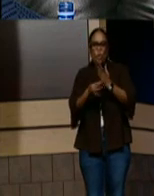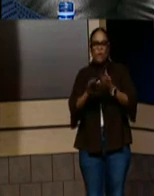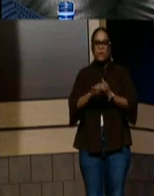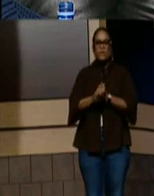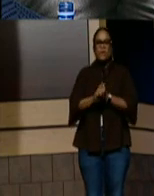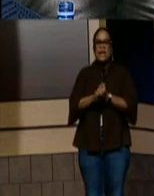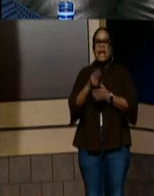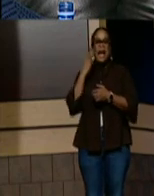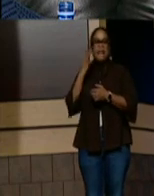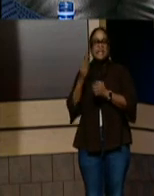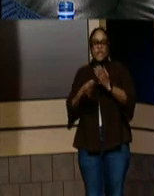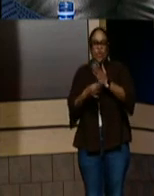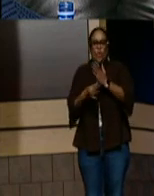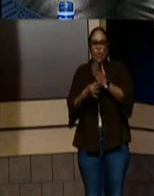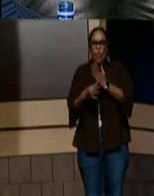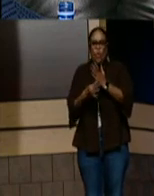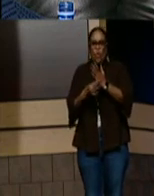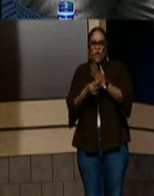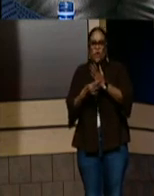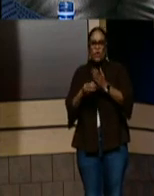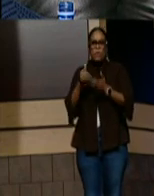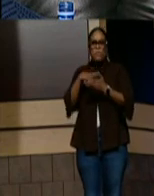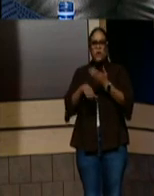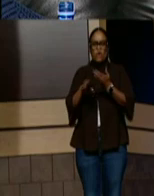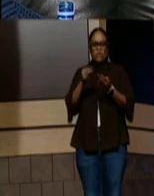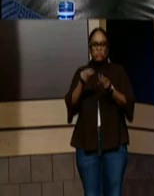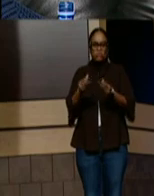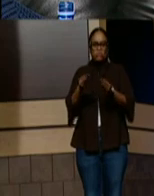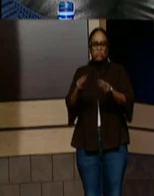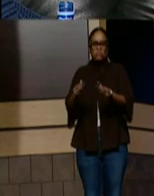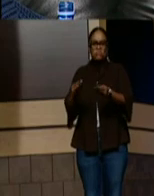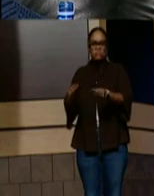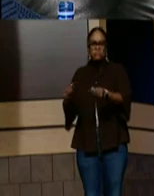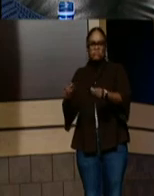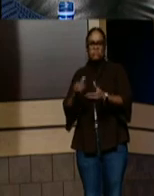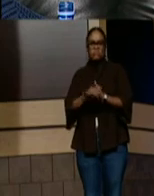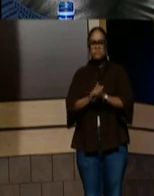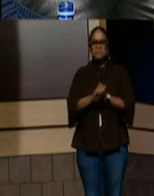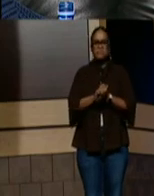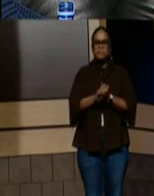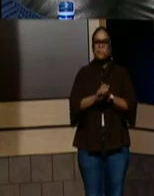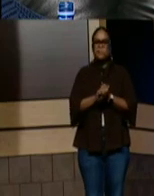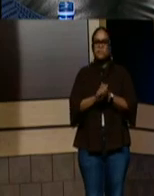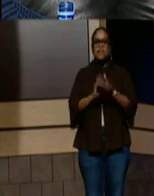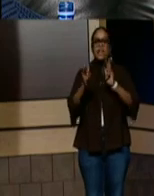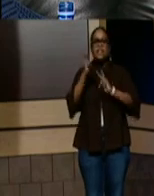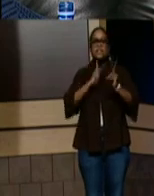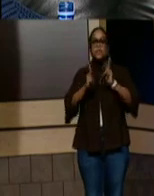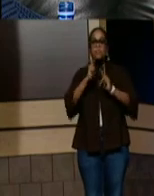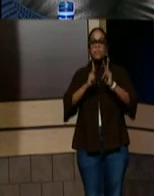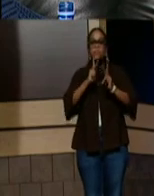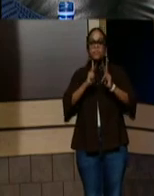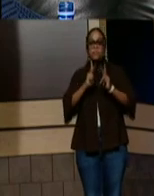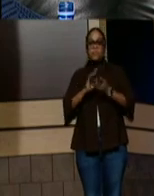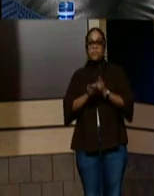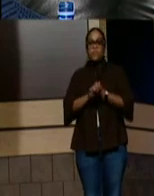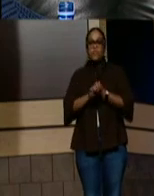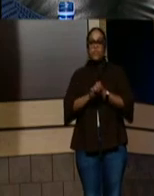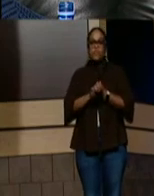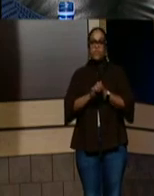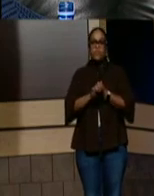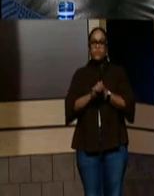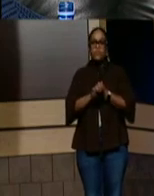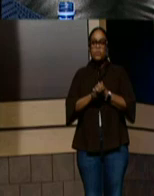oil being put on handkerchiefs. I'm talking about the Bible now. Yeah. And the people immediately or